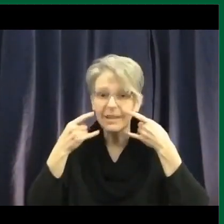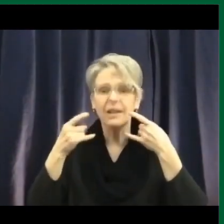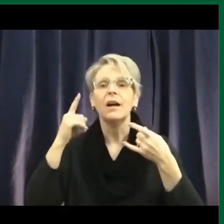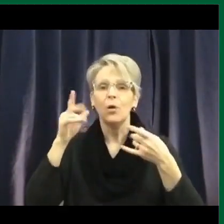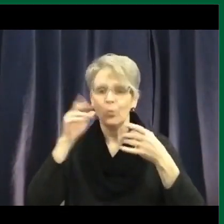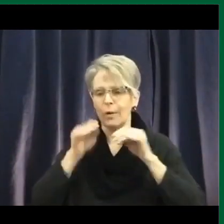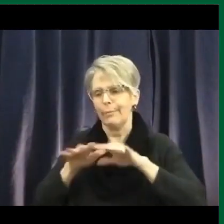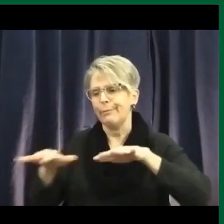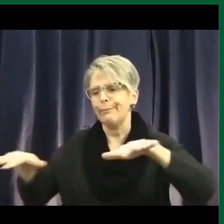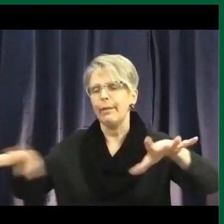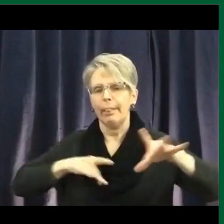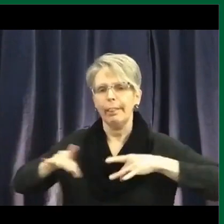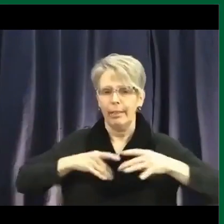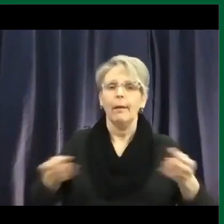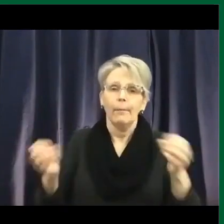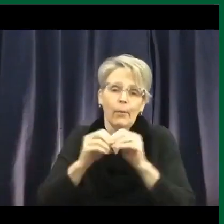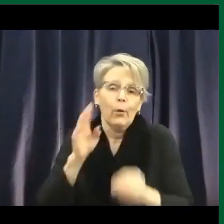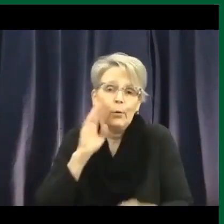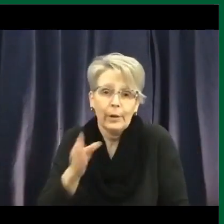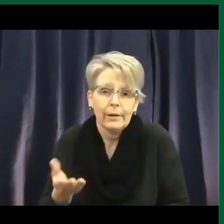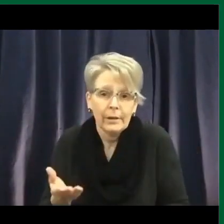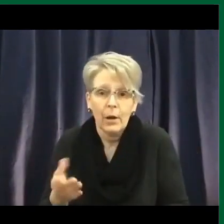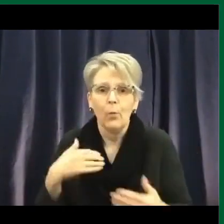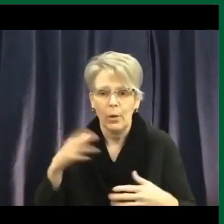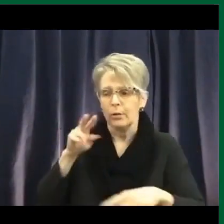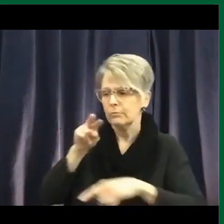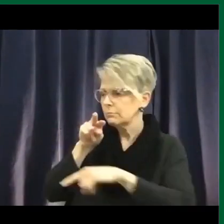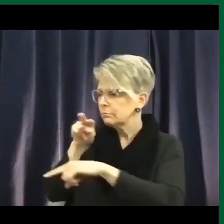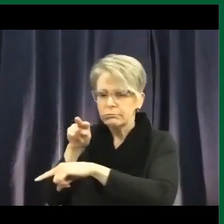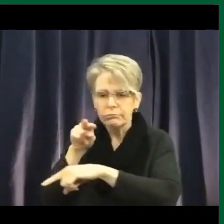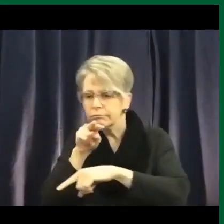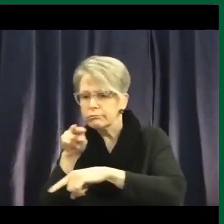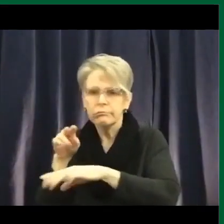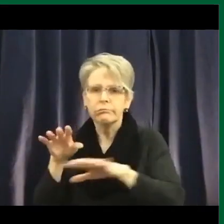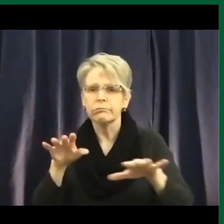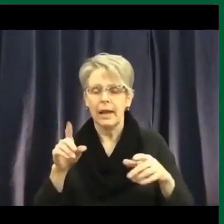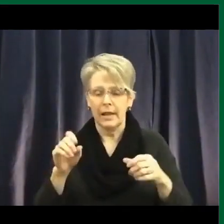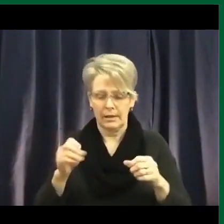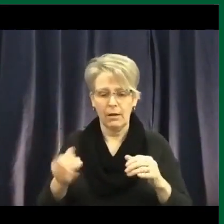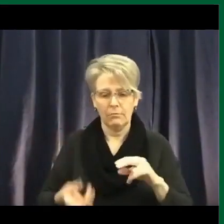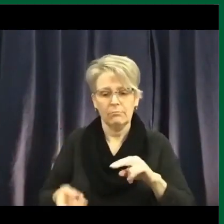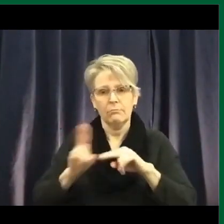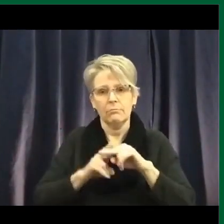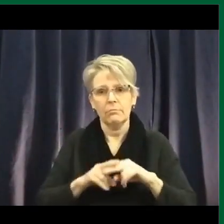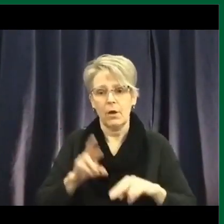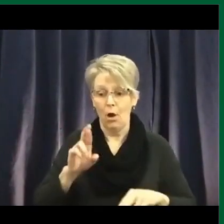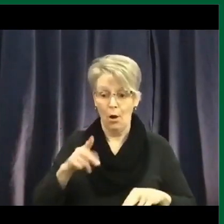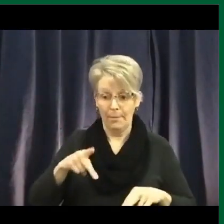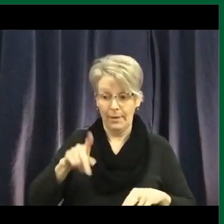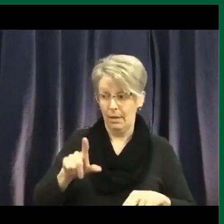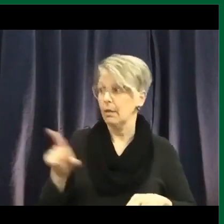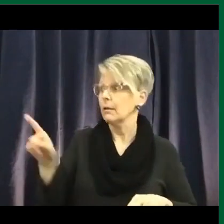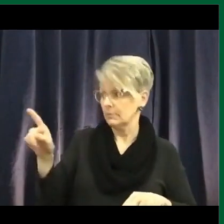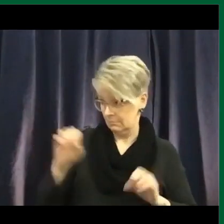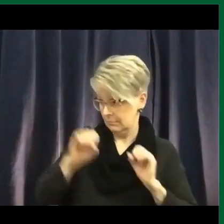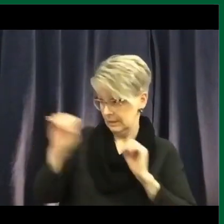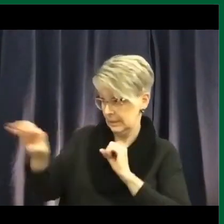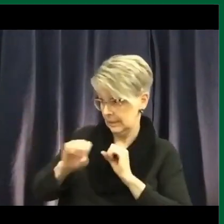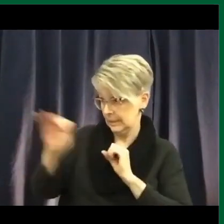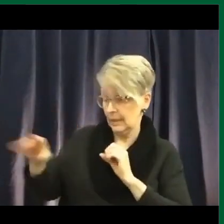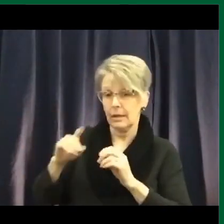But I think that those are things we'll continue to monitor very closely, and the increased capacity of RFPL will allow us to, for the most